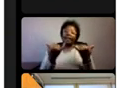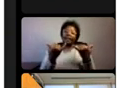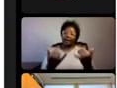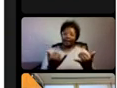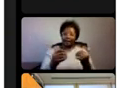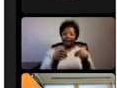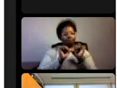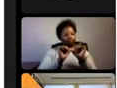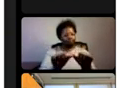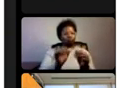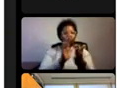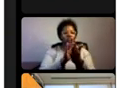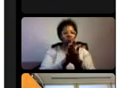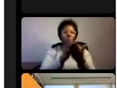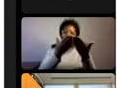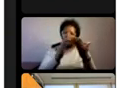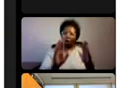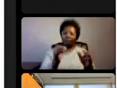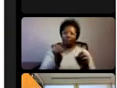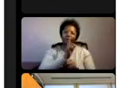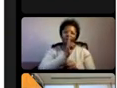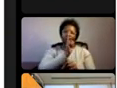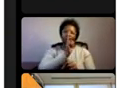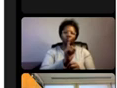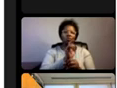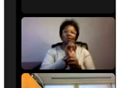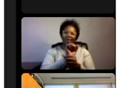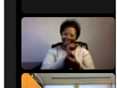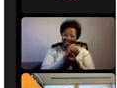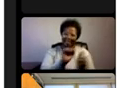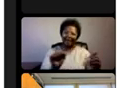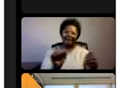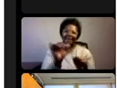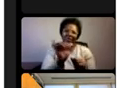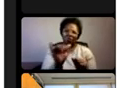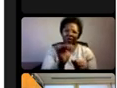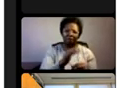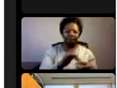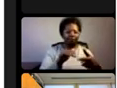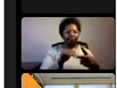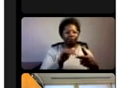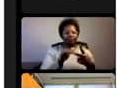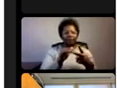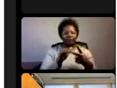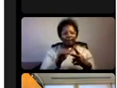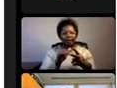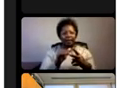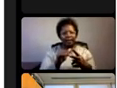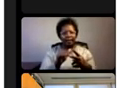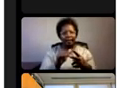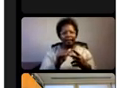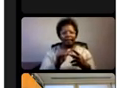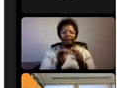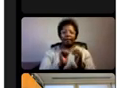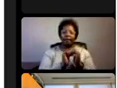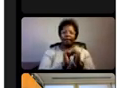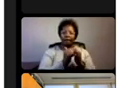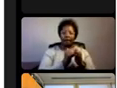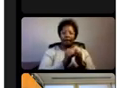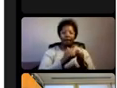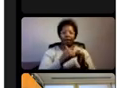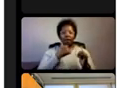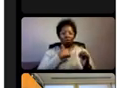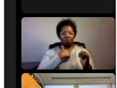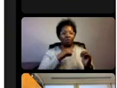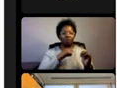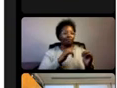operate with the greatest extent, to the greatest extent possible. And we will do that with our situational transitions